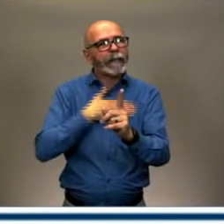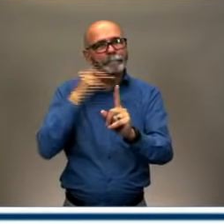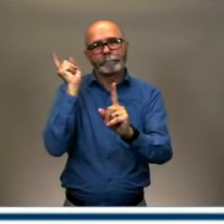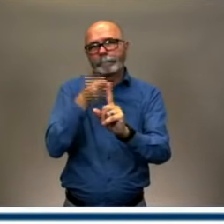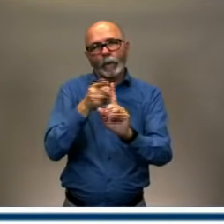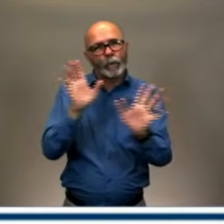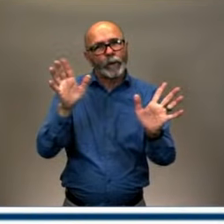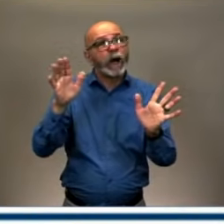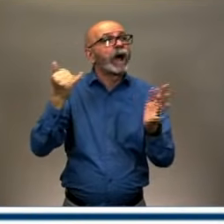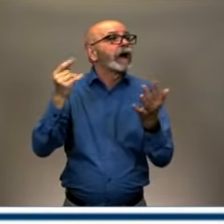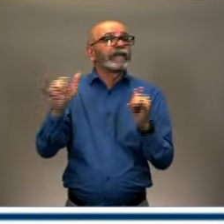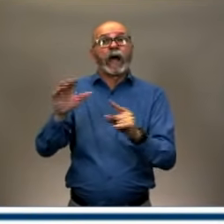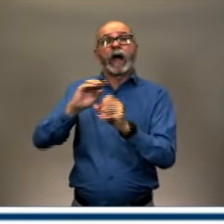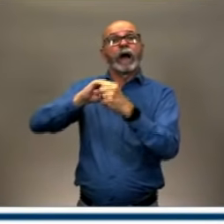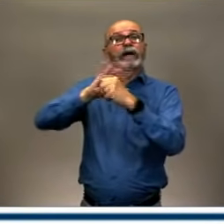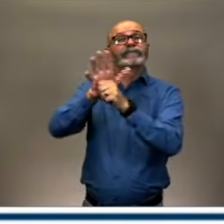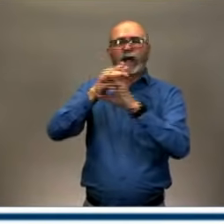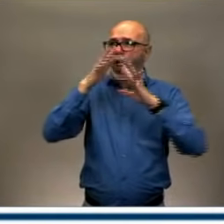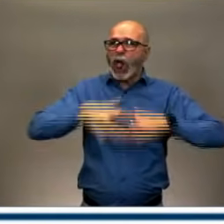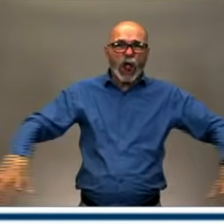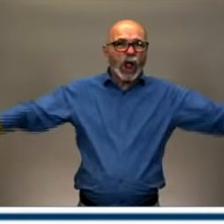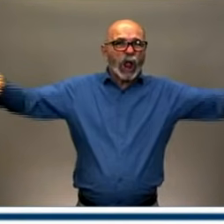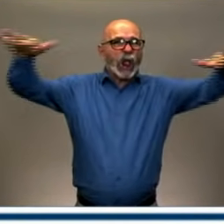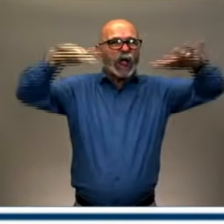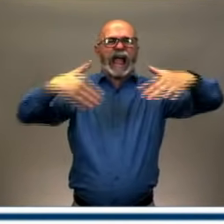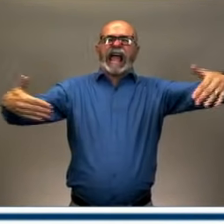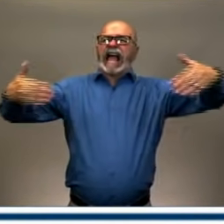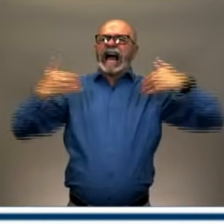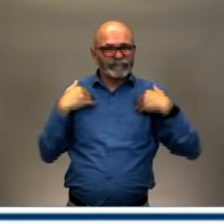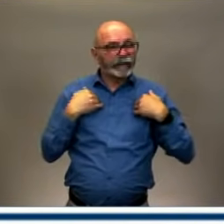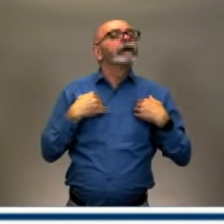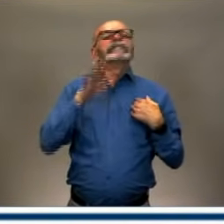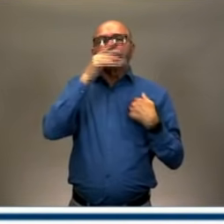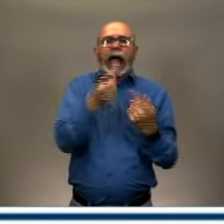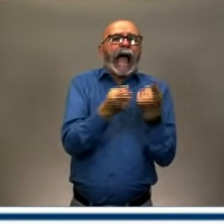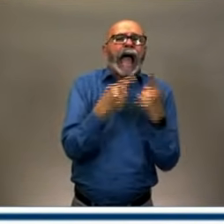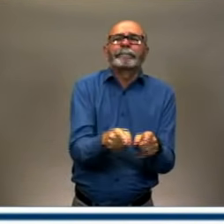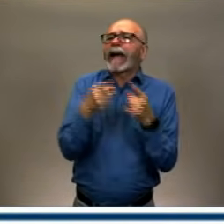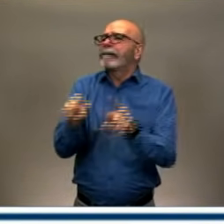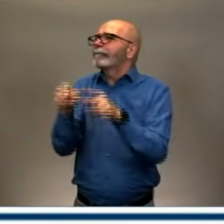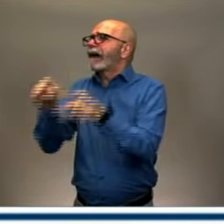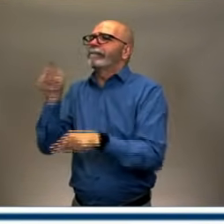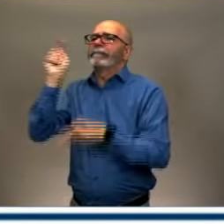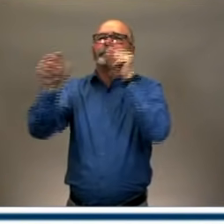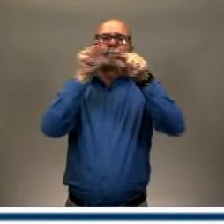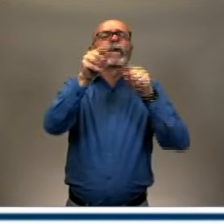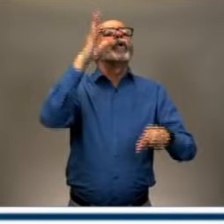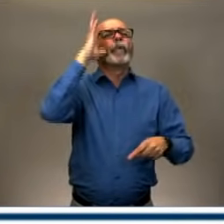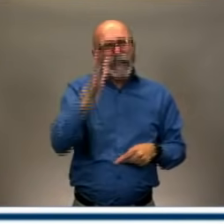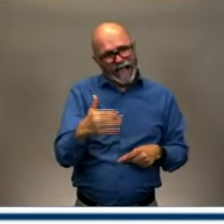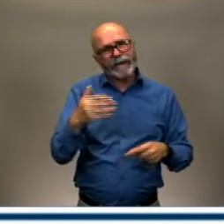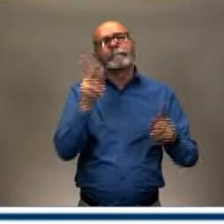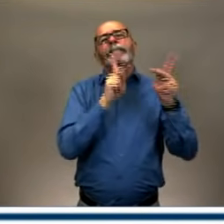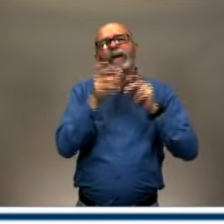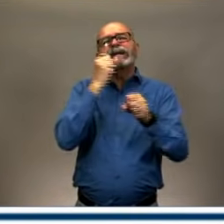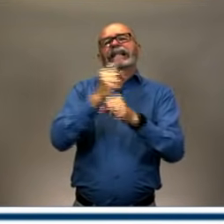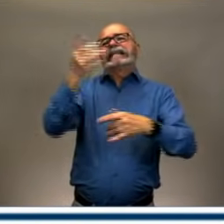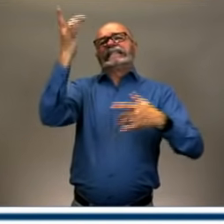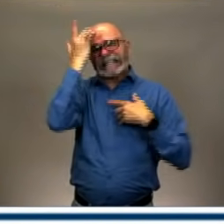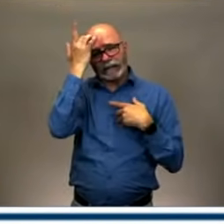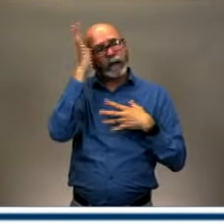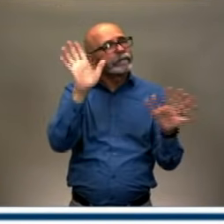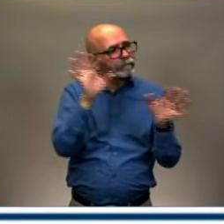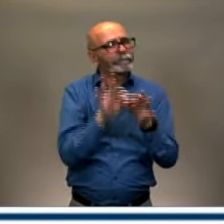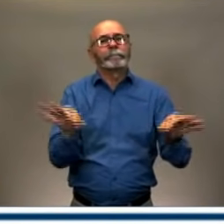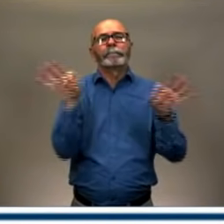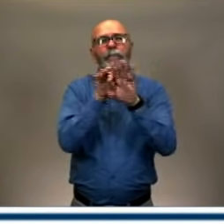need to accept that. We certainly need to hold ourselves to a high standard and take every reasonable precaution that we can to keep ourselves,